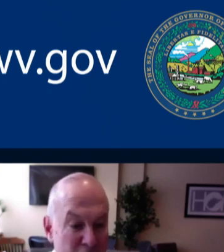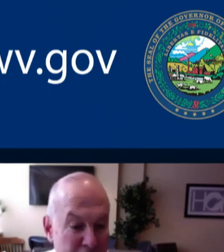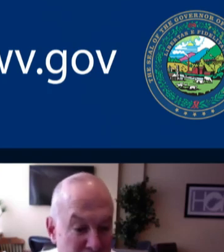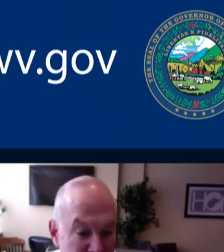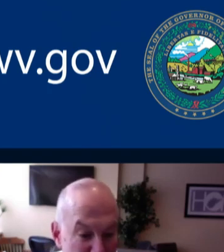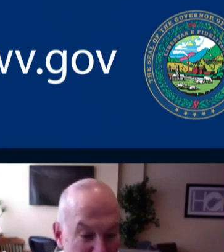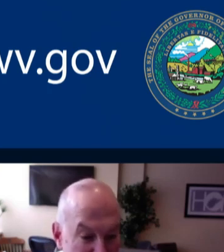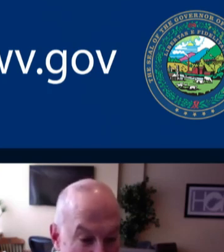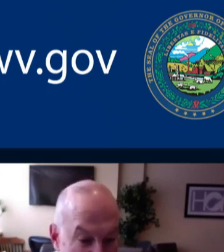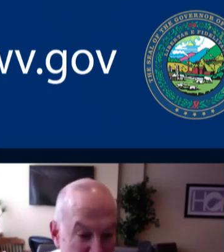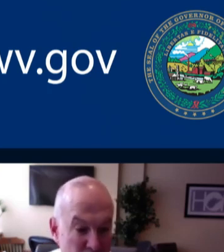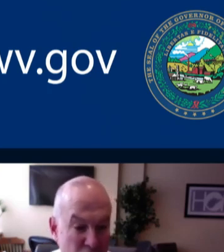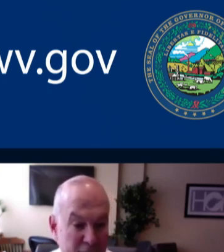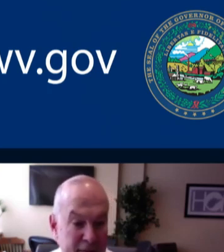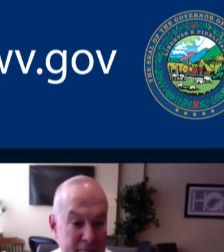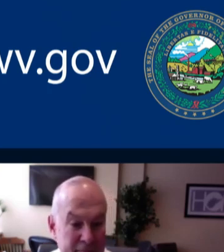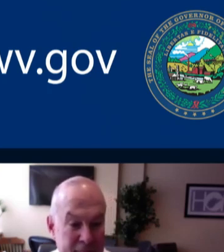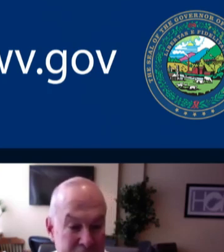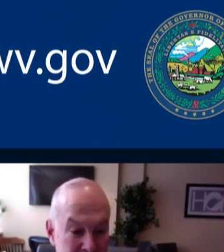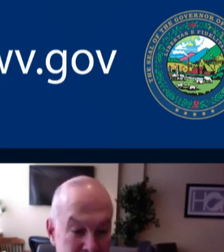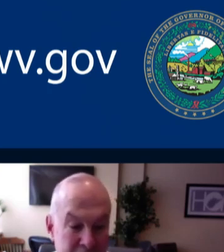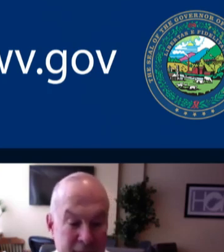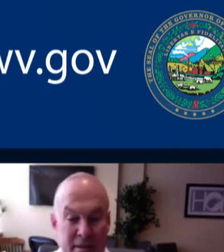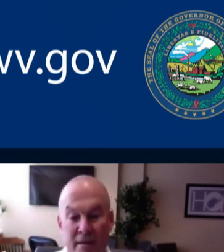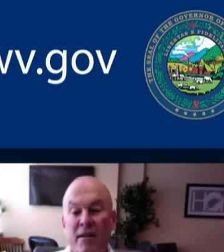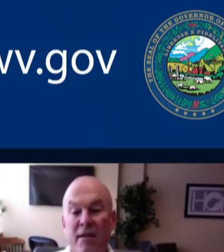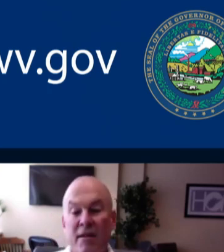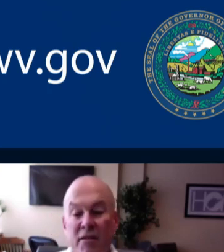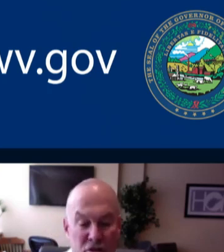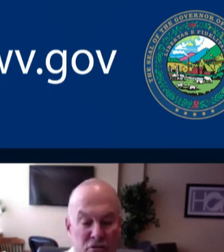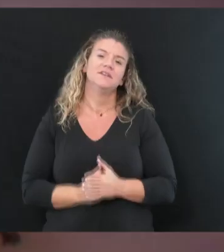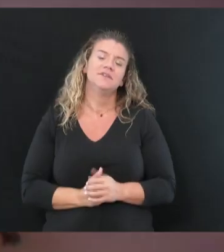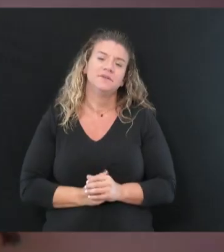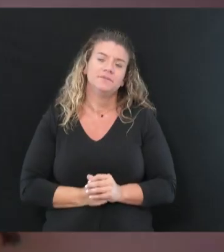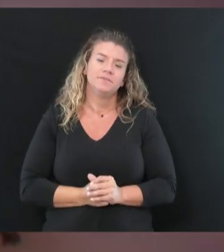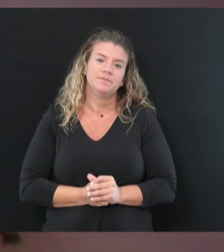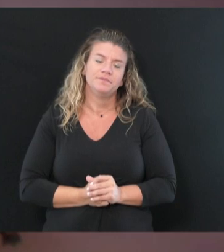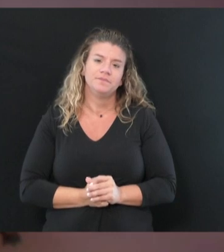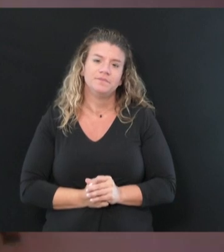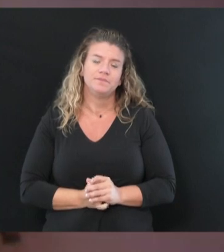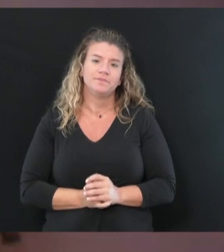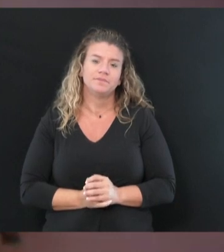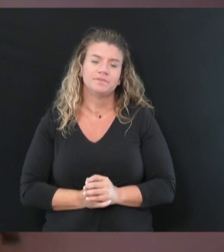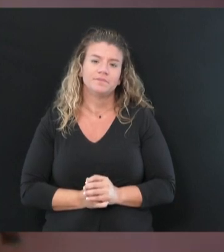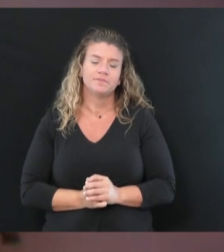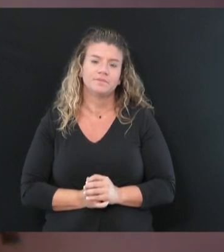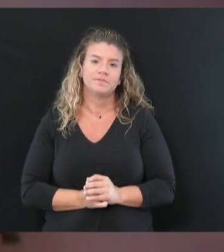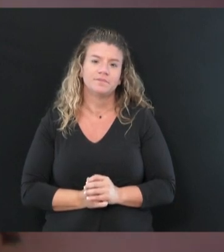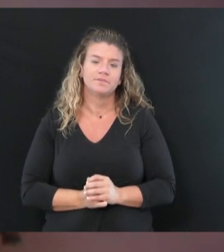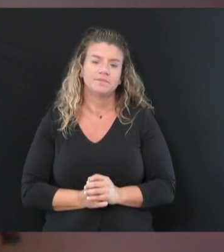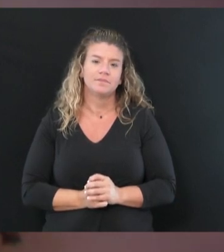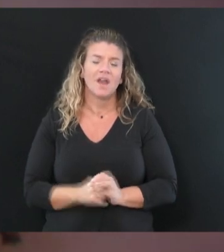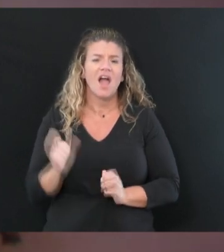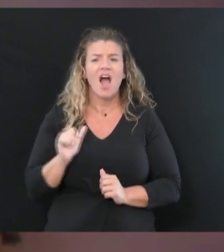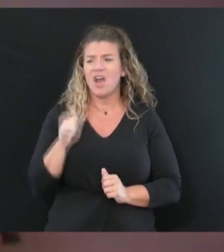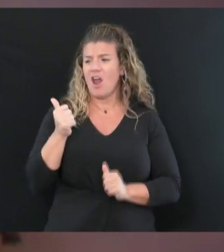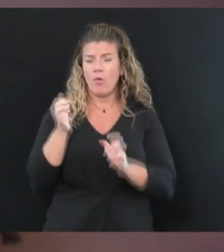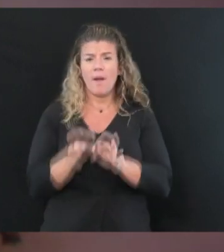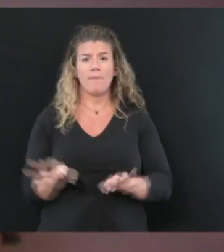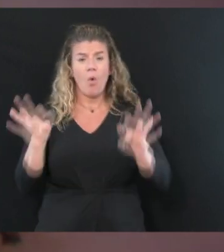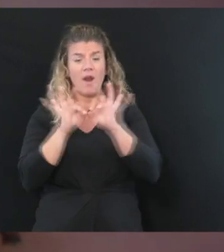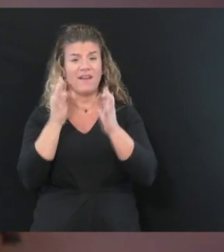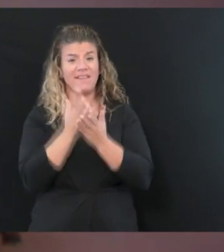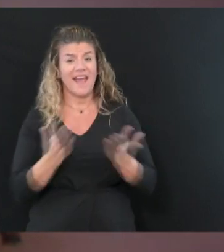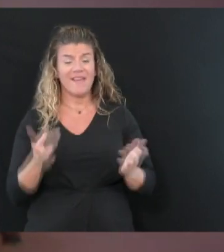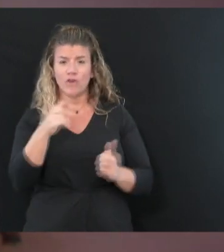Governor, do you mind if I just make a comment real quick? Please. So I think the other important consideration to